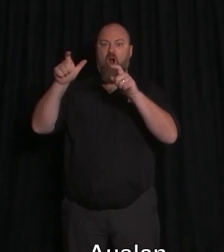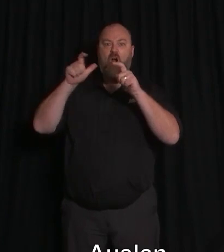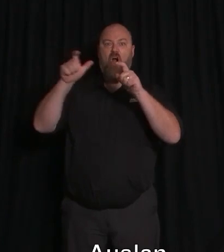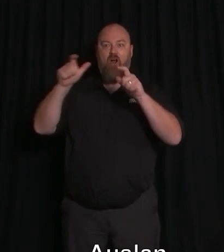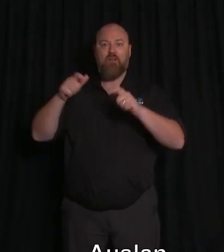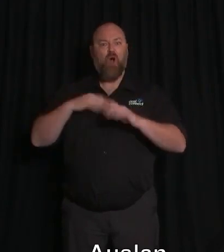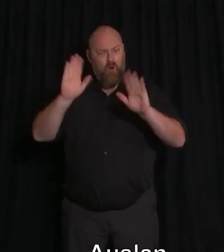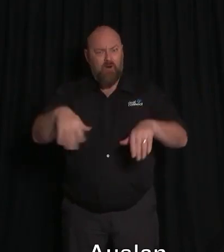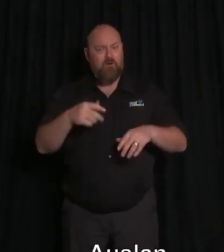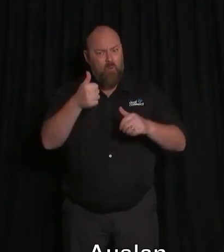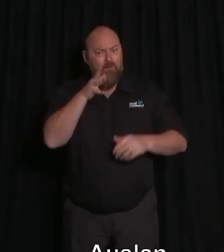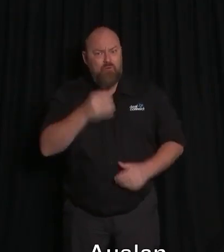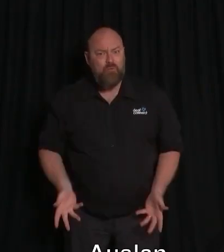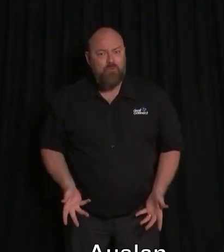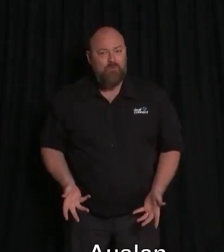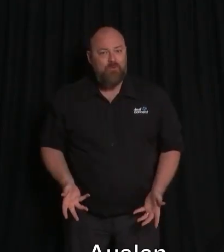So, good afternoon.